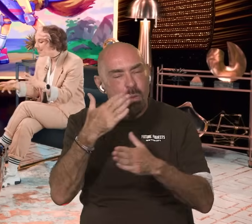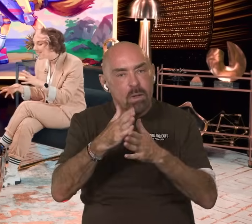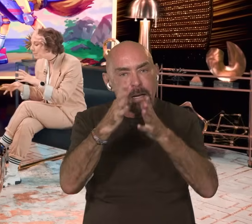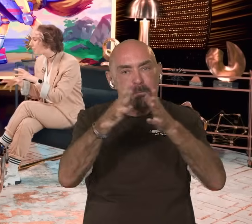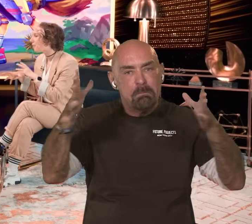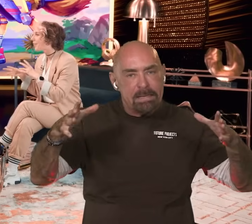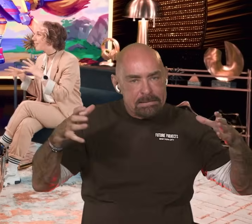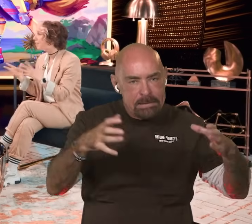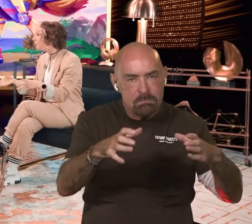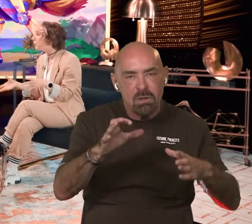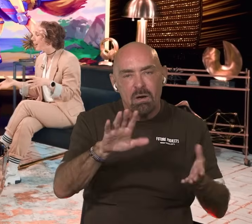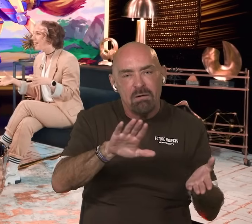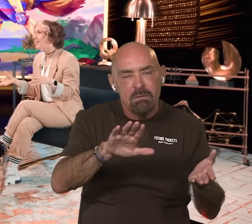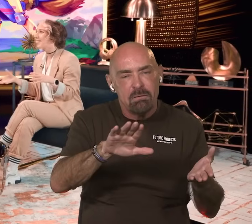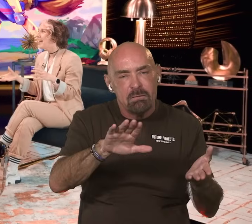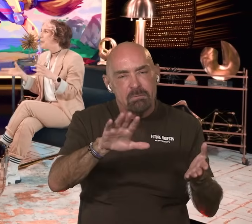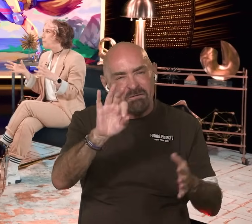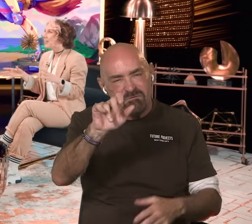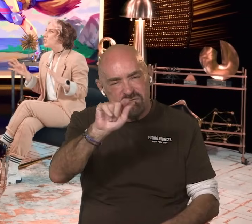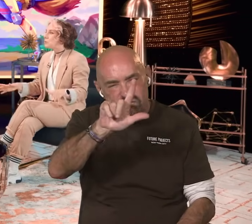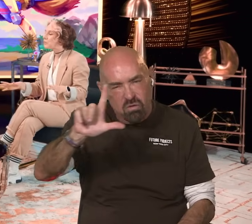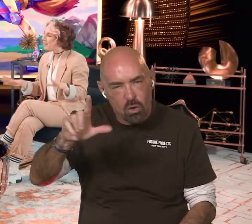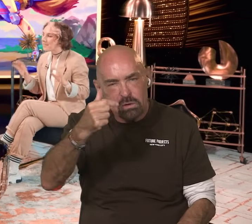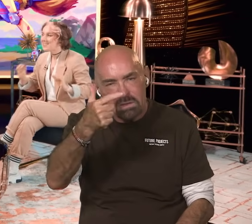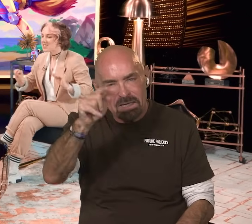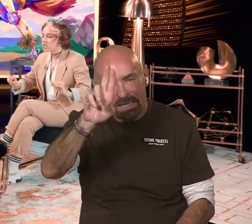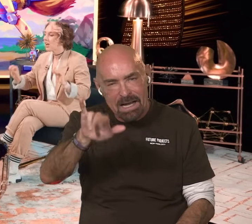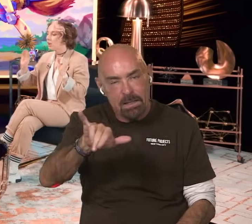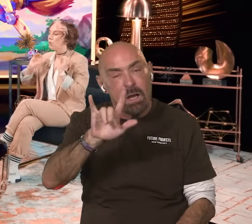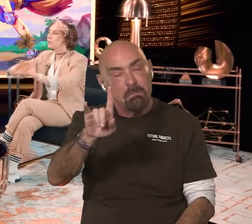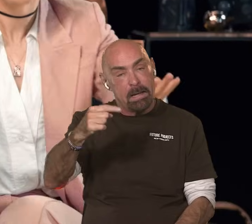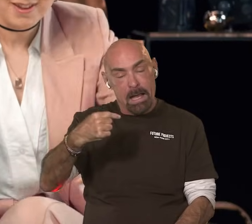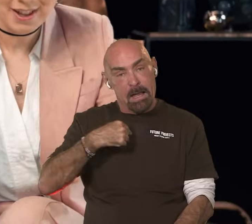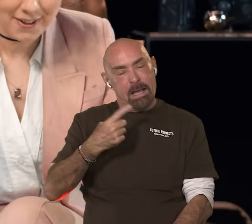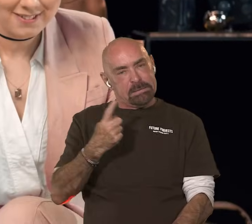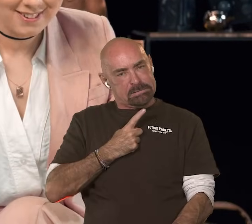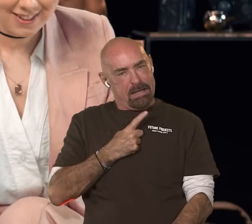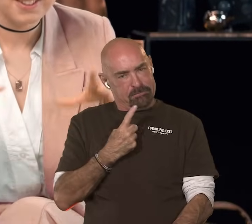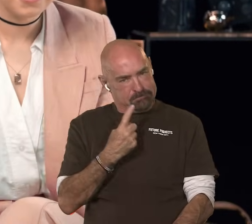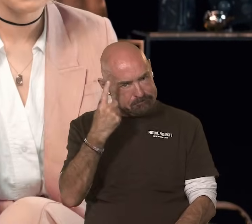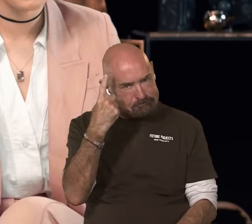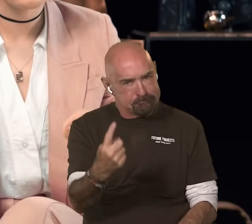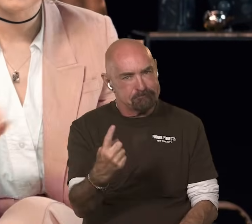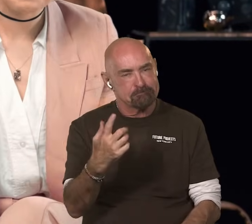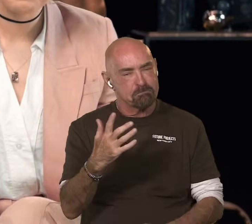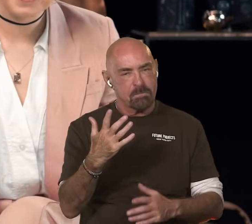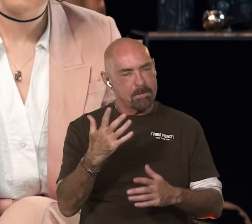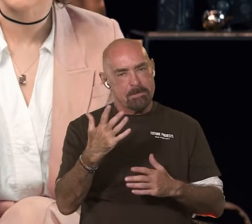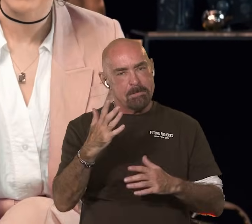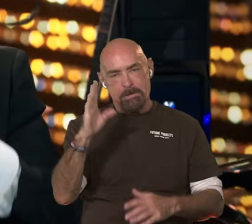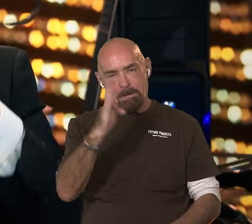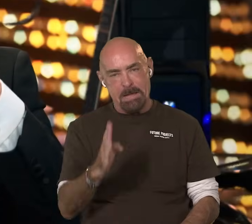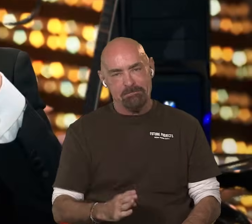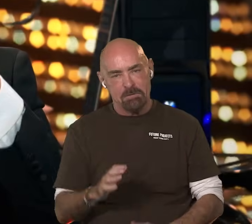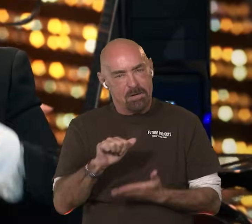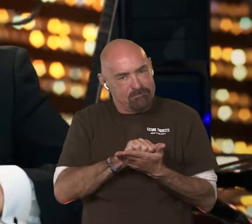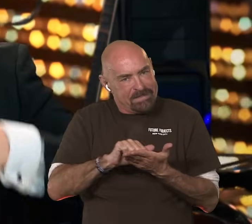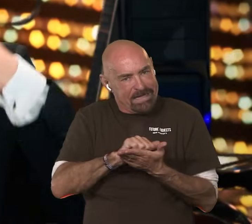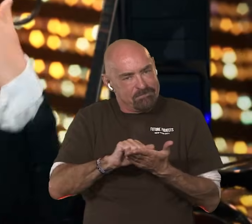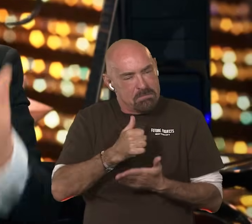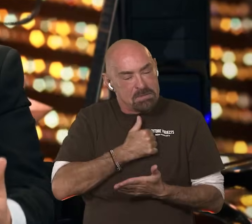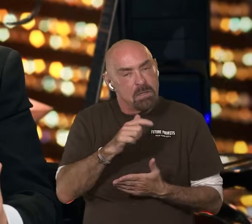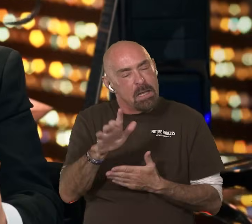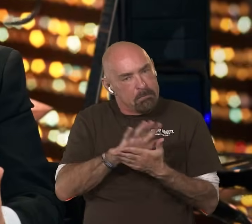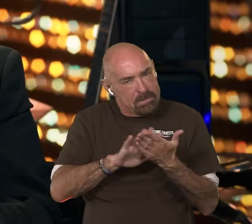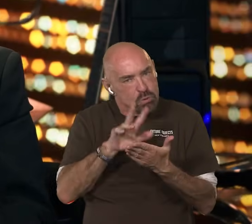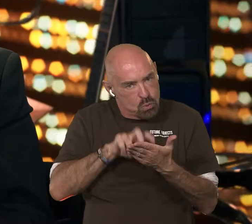in big teams on things like Fall Guys. But I knew that if I didn't launch myself out into the unknown, I would never forgive myself. So you're taking